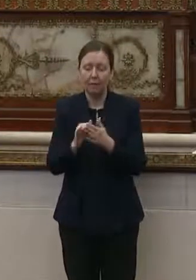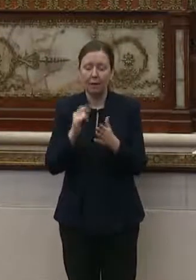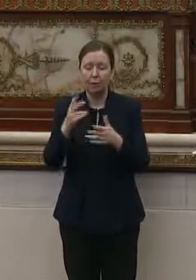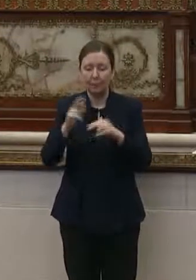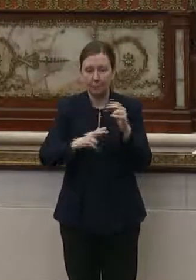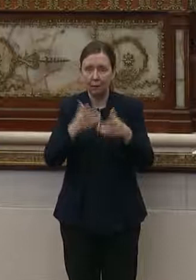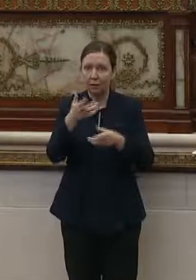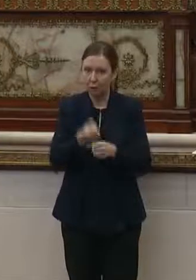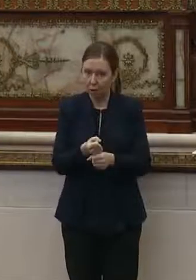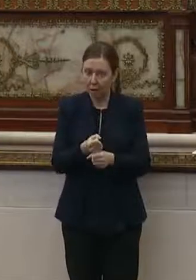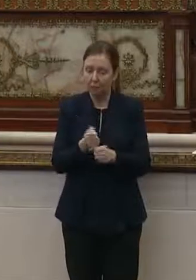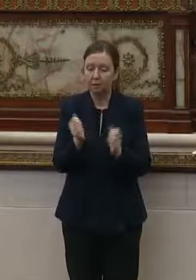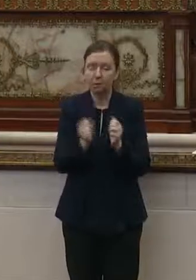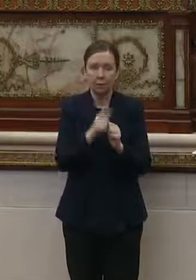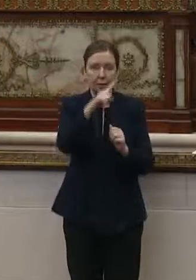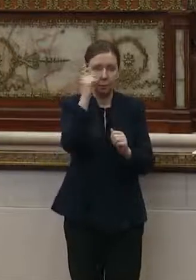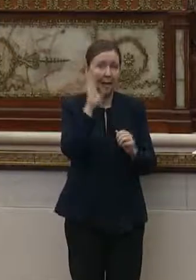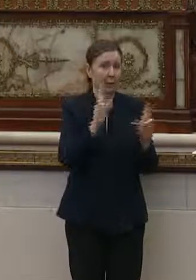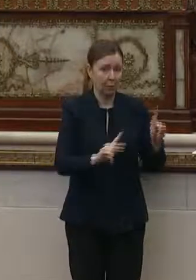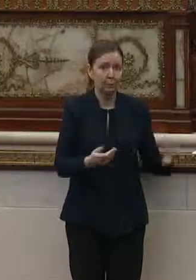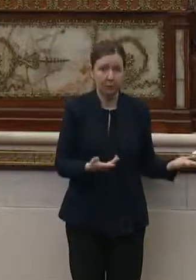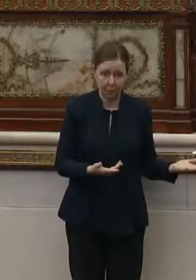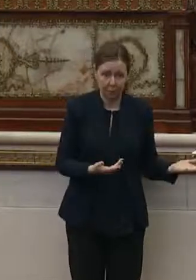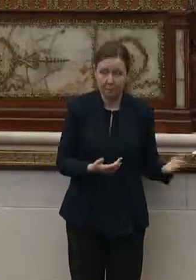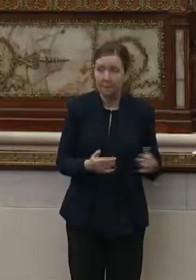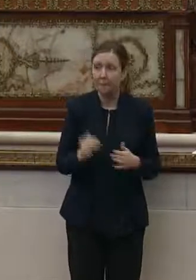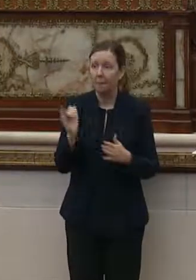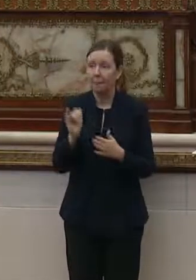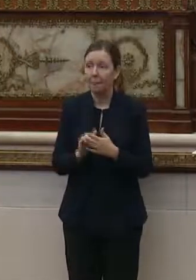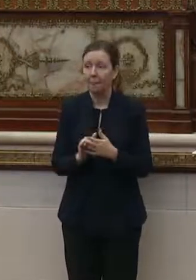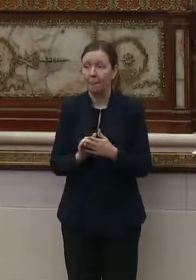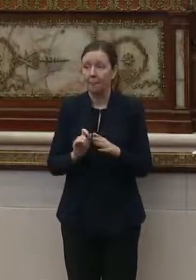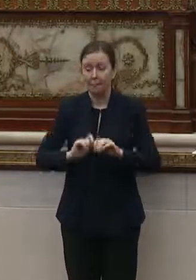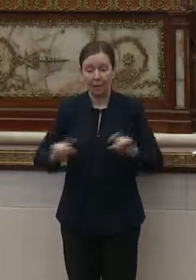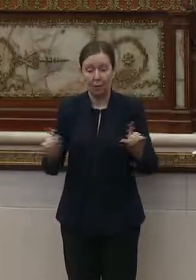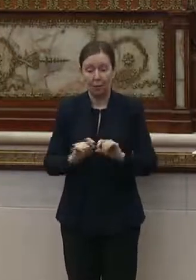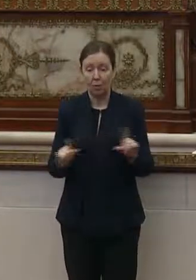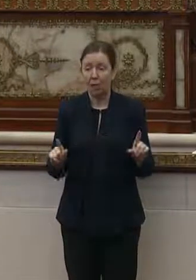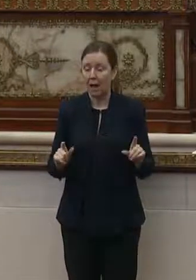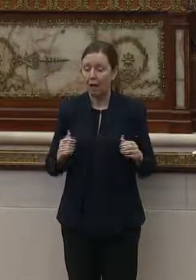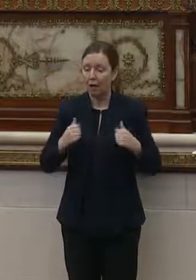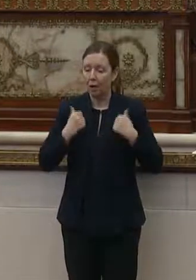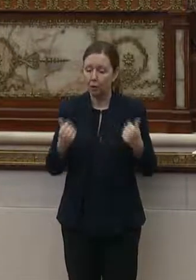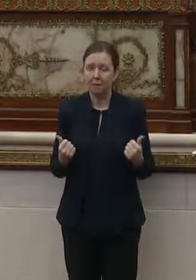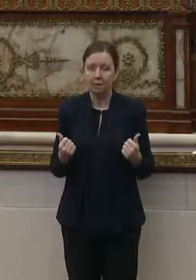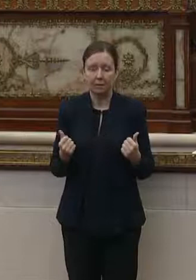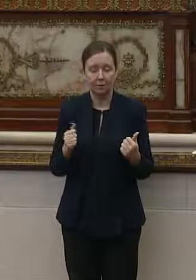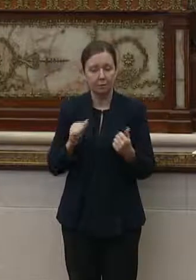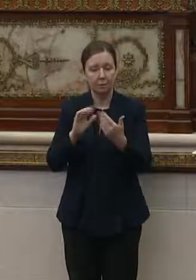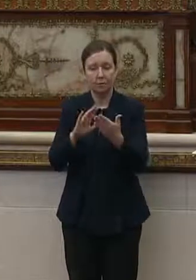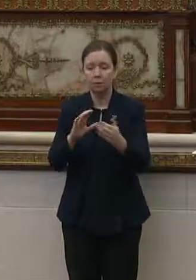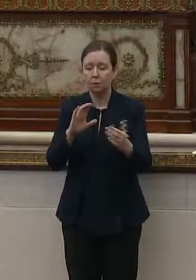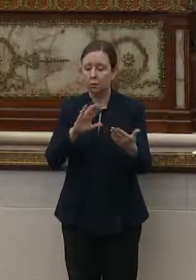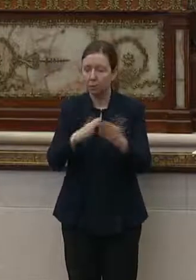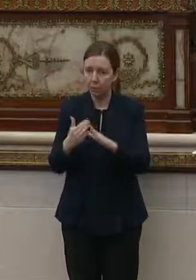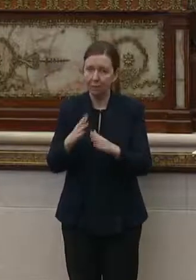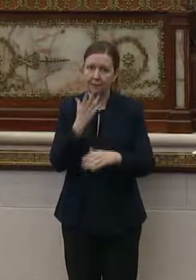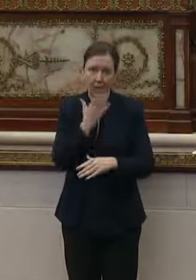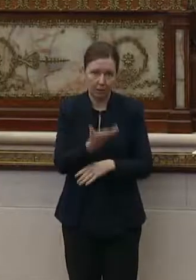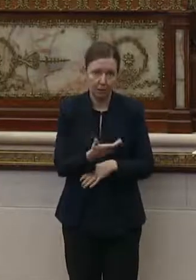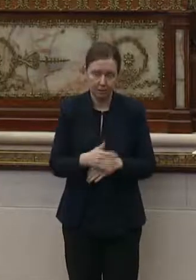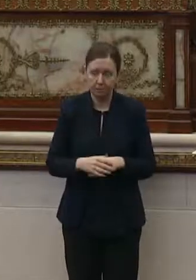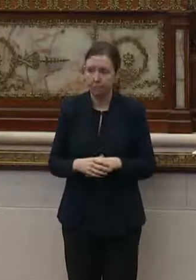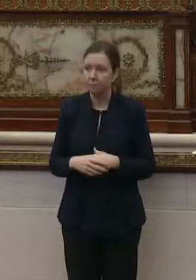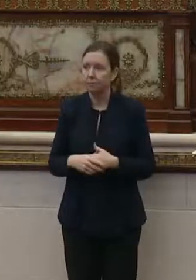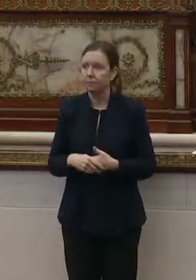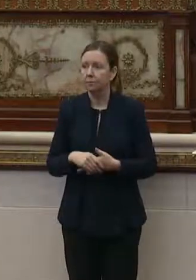trust of particularly Black and brown people, that this rollout and aggressive approach into communities of color is